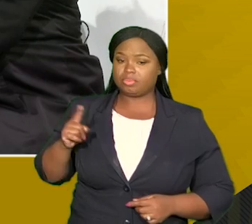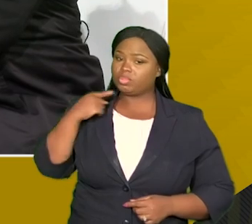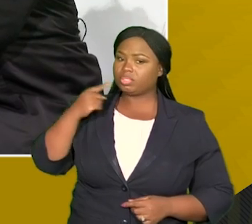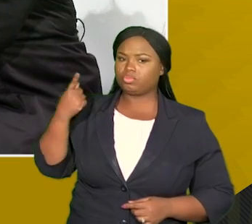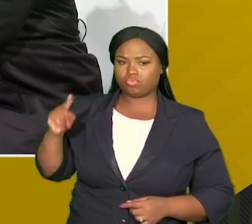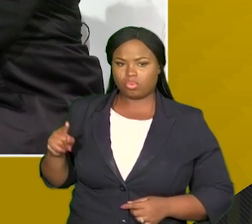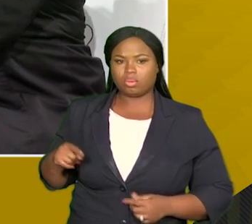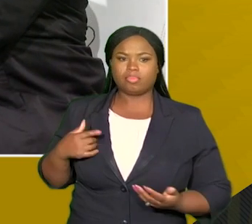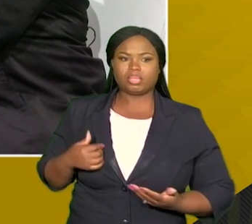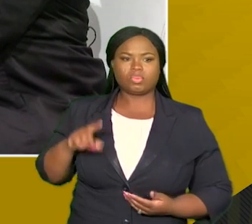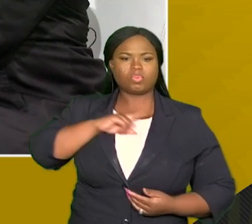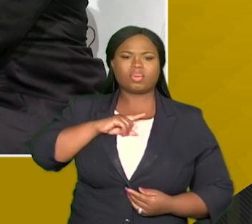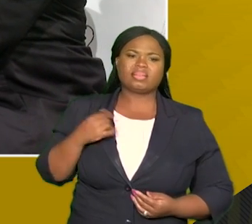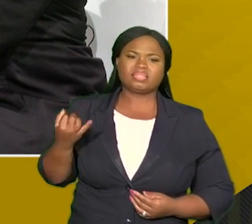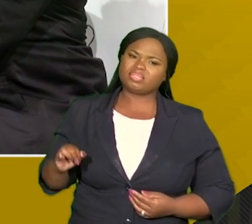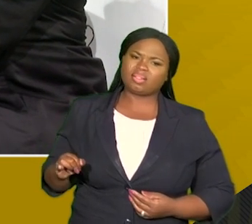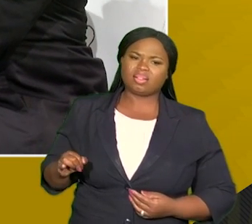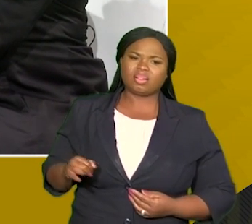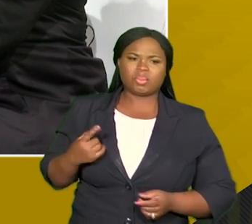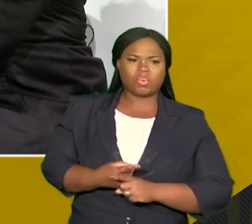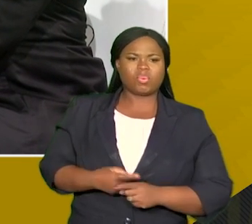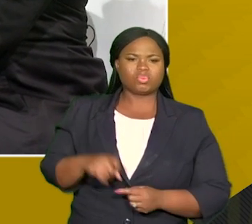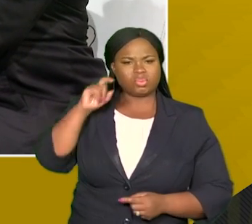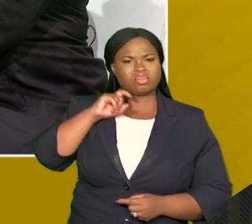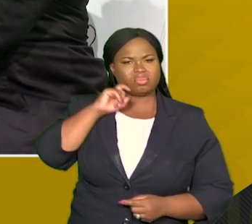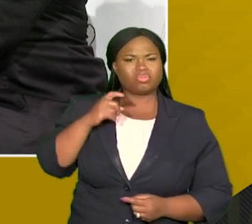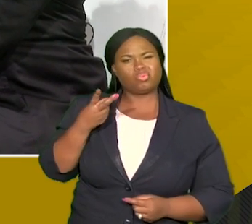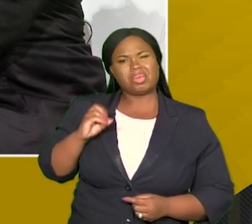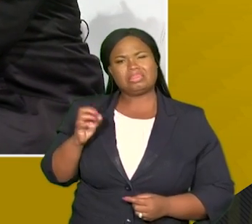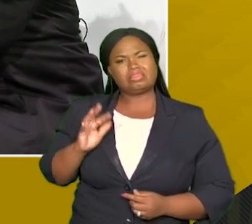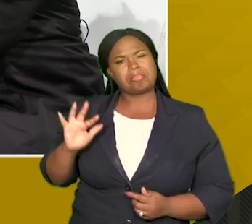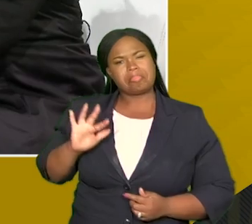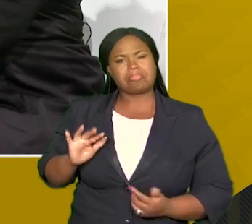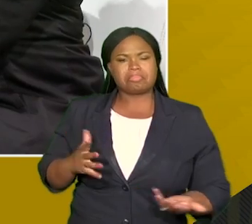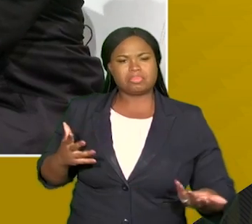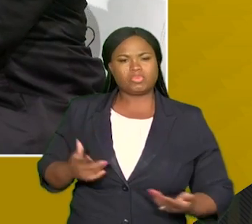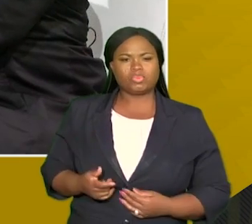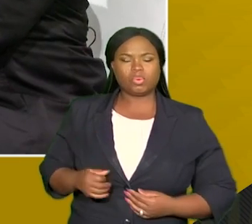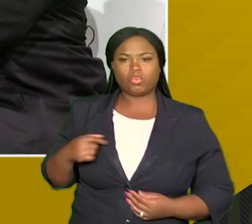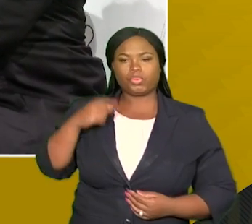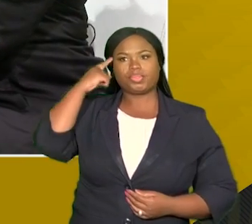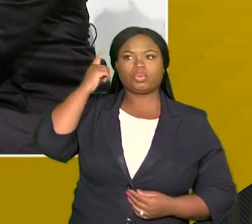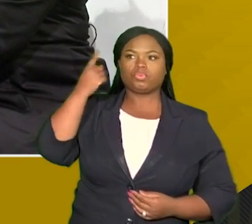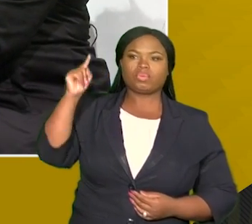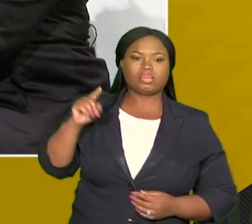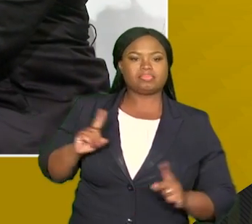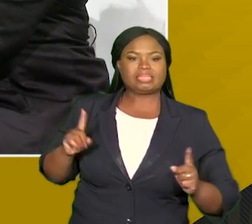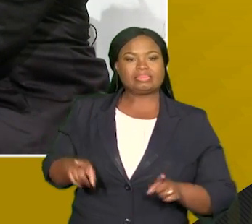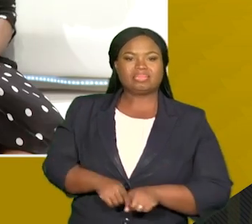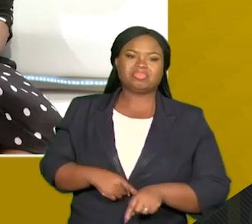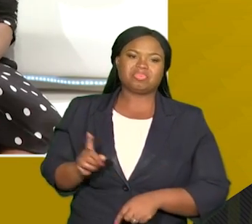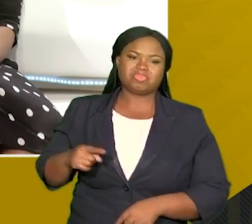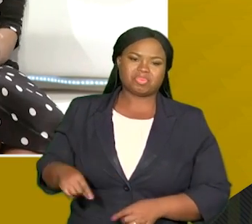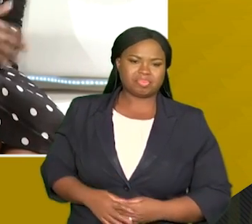right, where else it's wrong. She's also in her 20s. So we can say we're right, where else we're wrong.